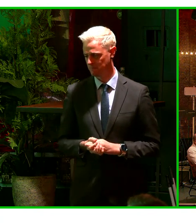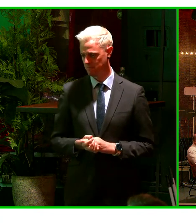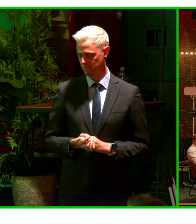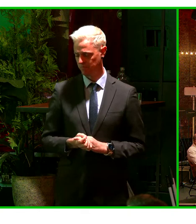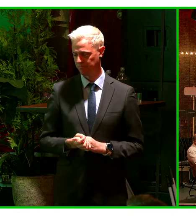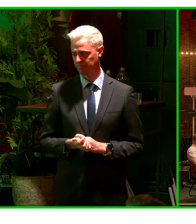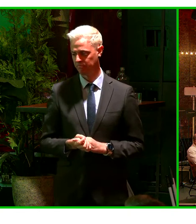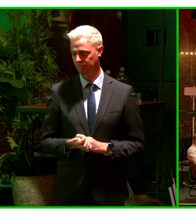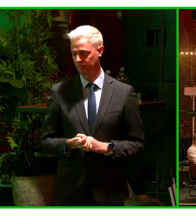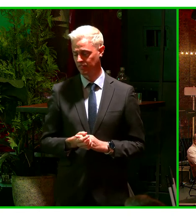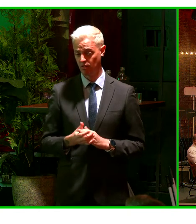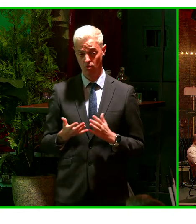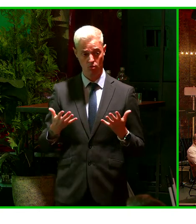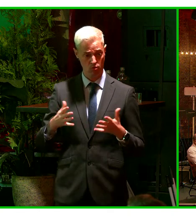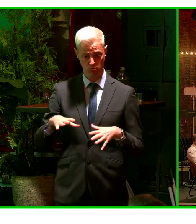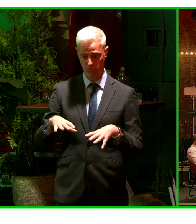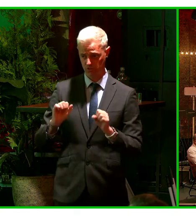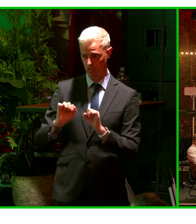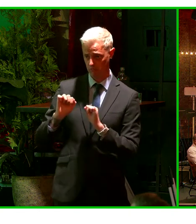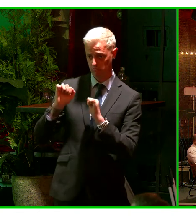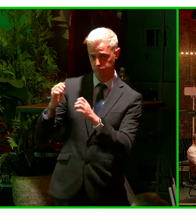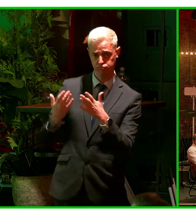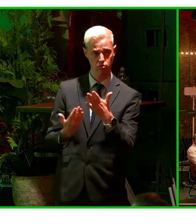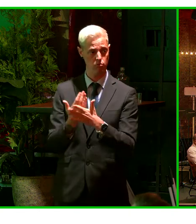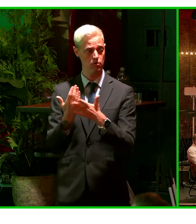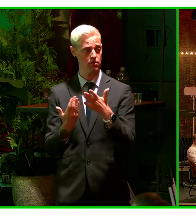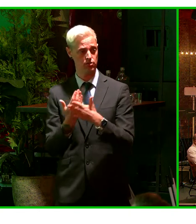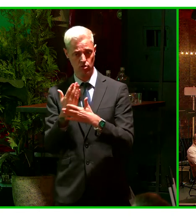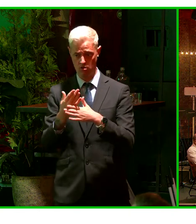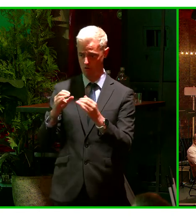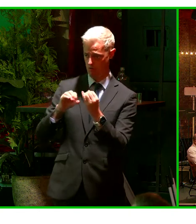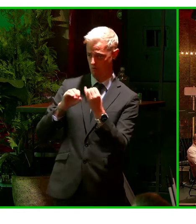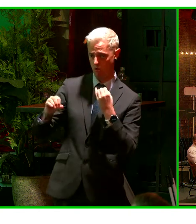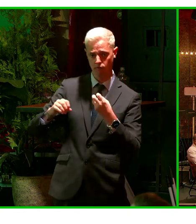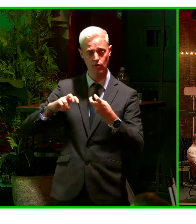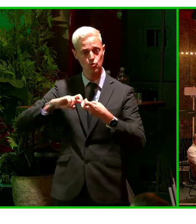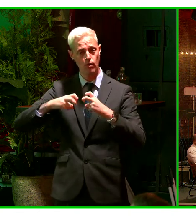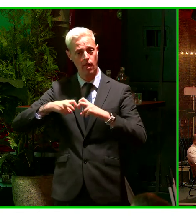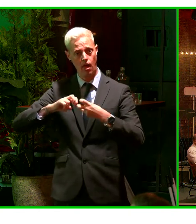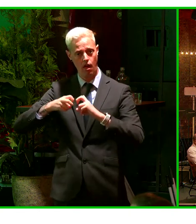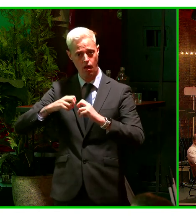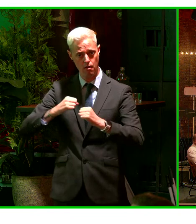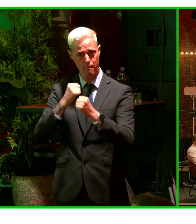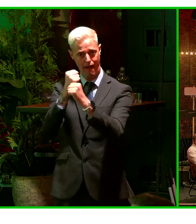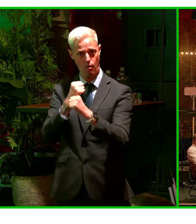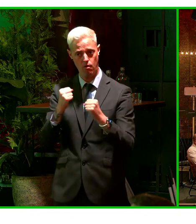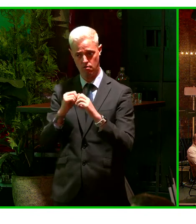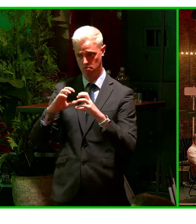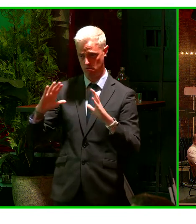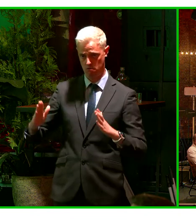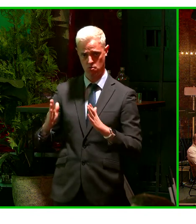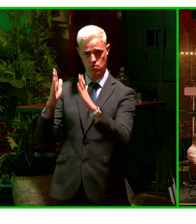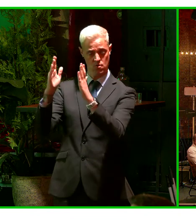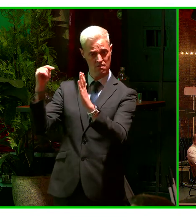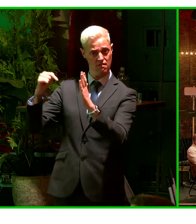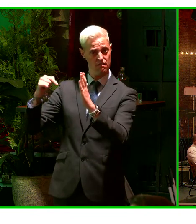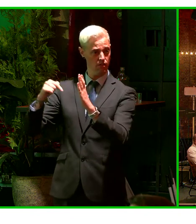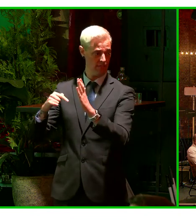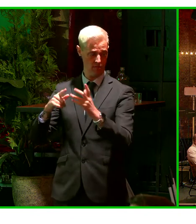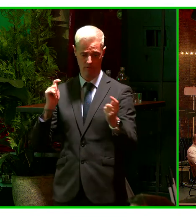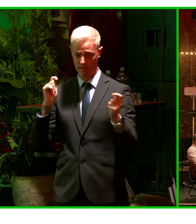using nuclear and in small modular reactors? So these are all the questions I hope the panel are going